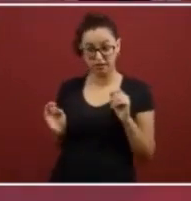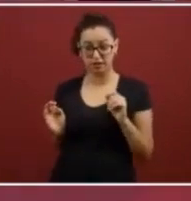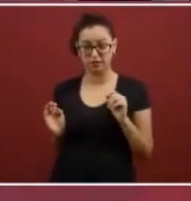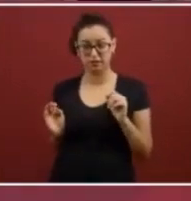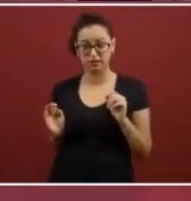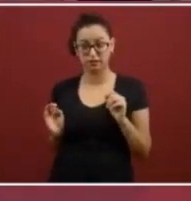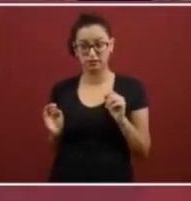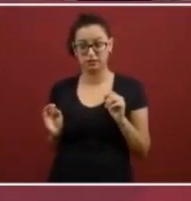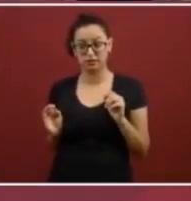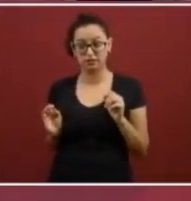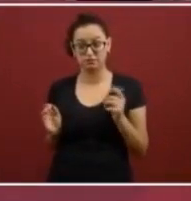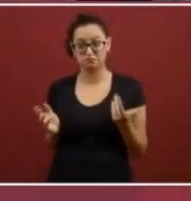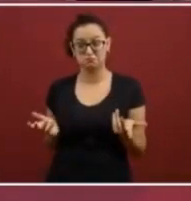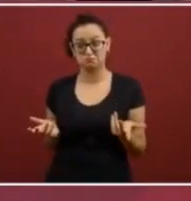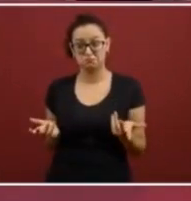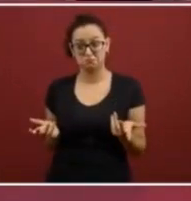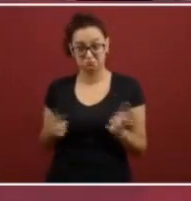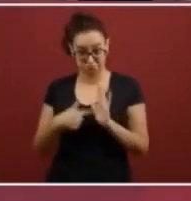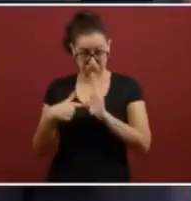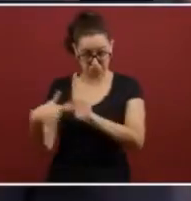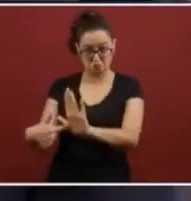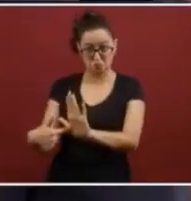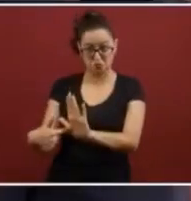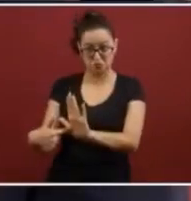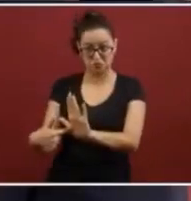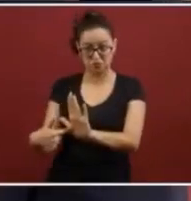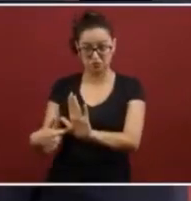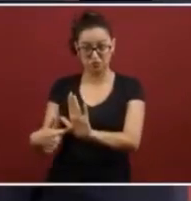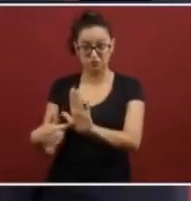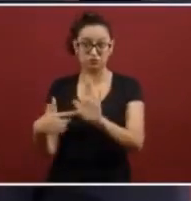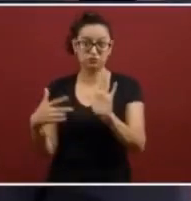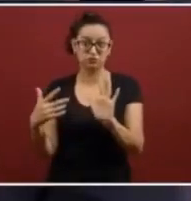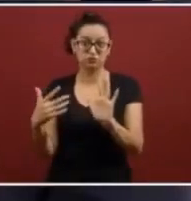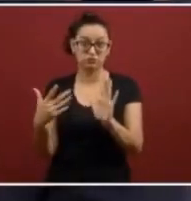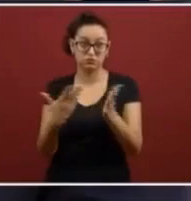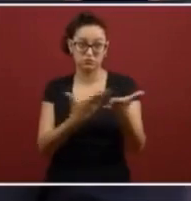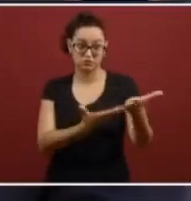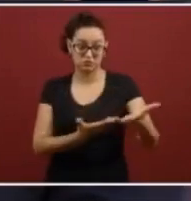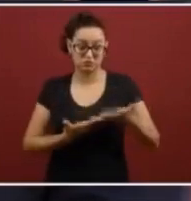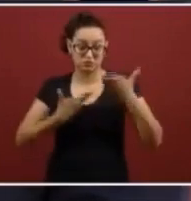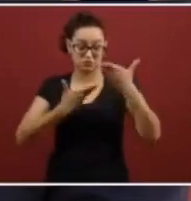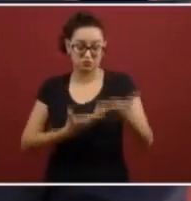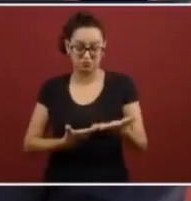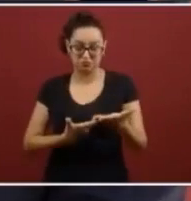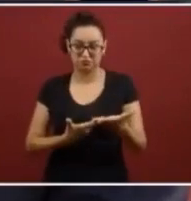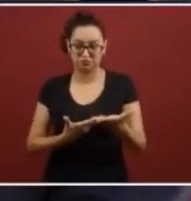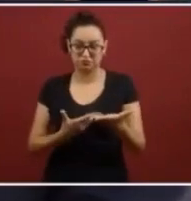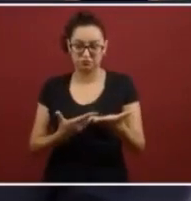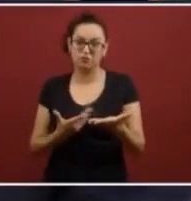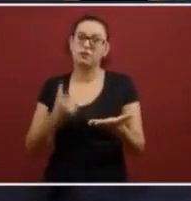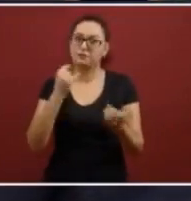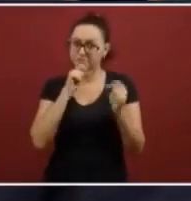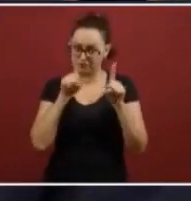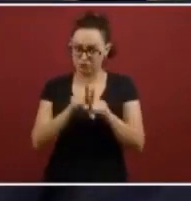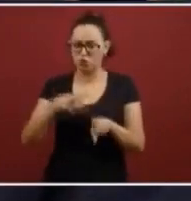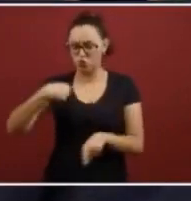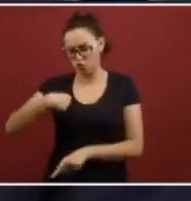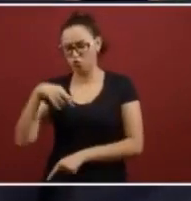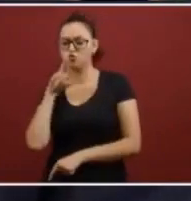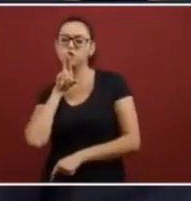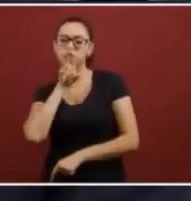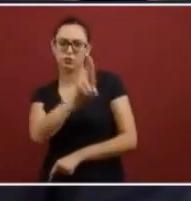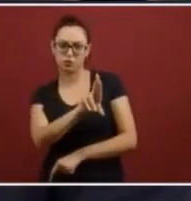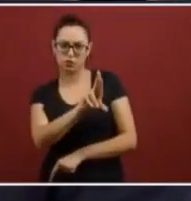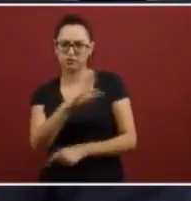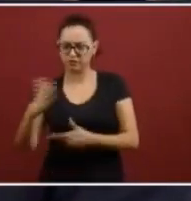que if I les dé a conocer that I let you guys el know documento que me what the presentaron y el document que is yo, that they presented to me, este, and that